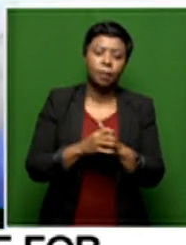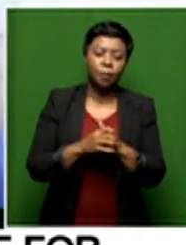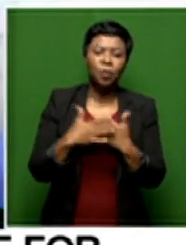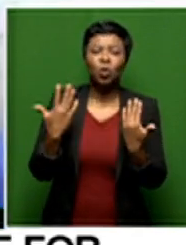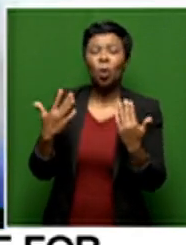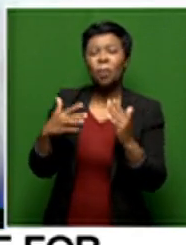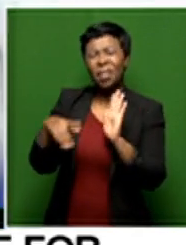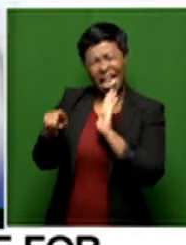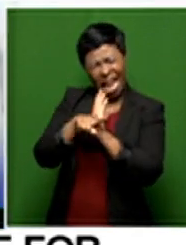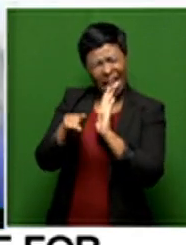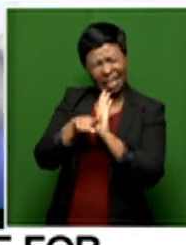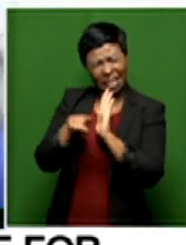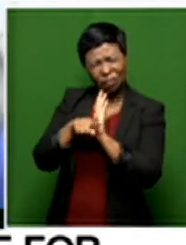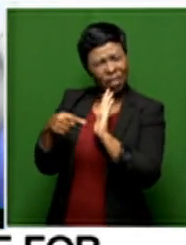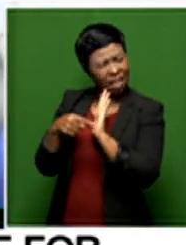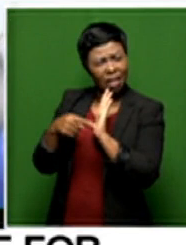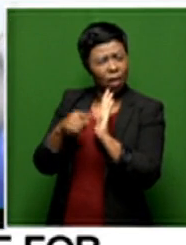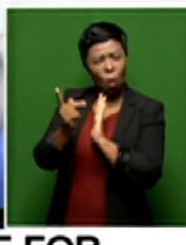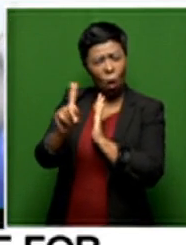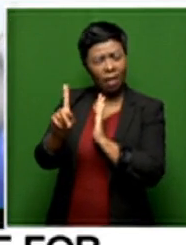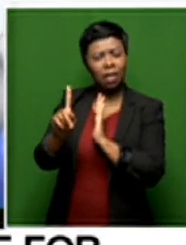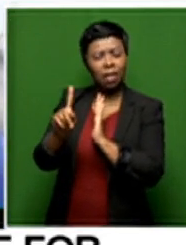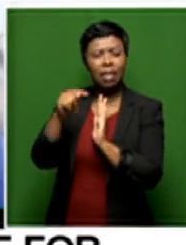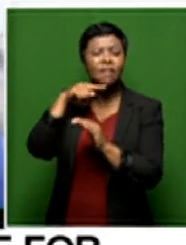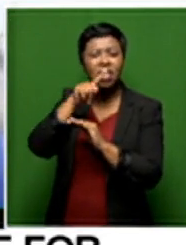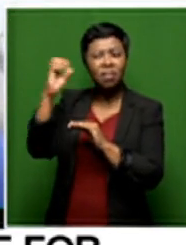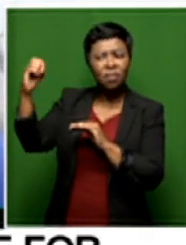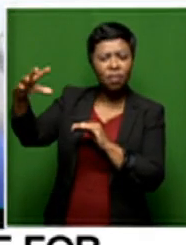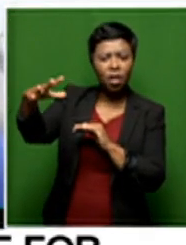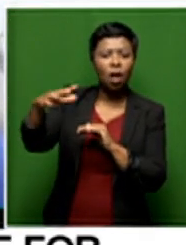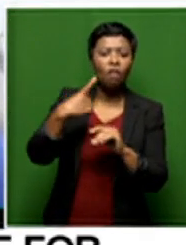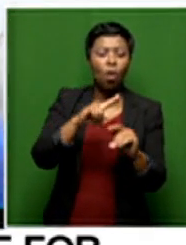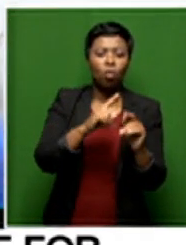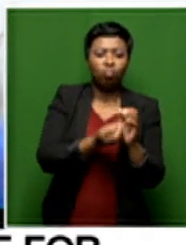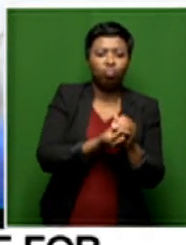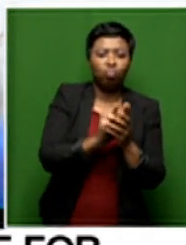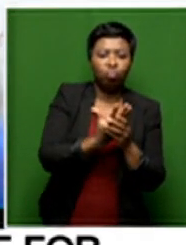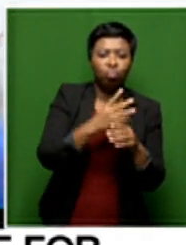these negative effects that artificial light have on our nocturnal pollinators?